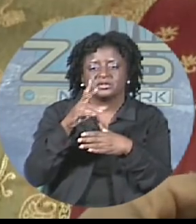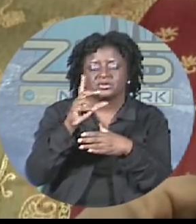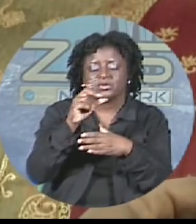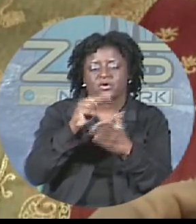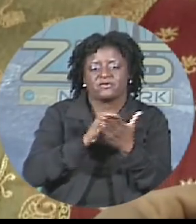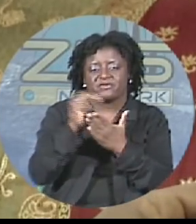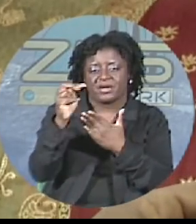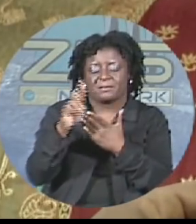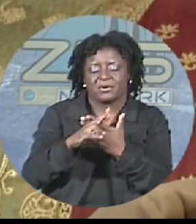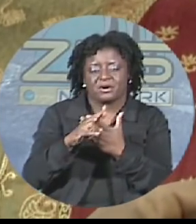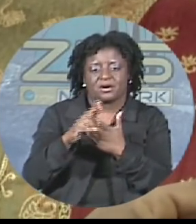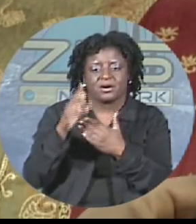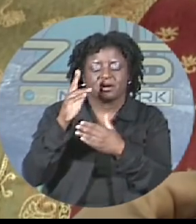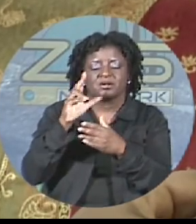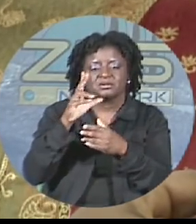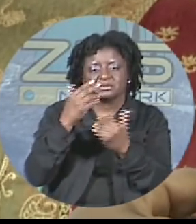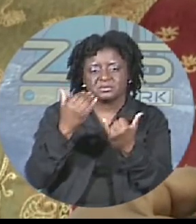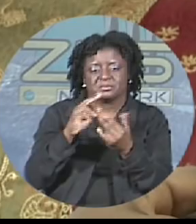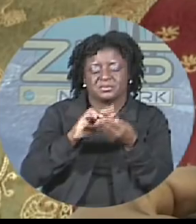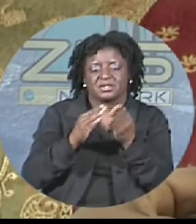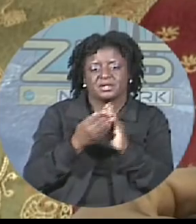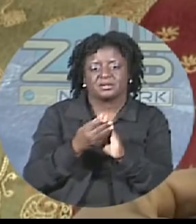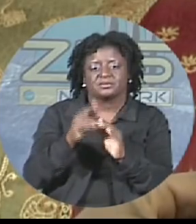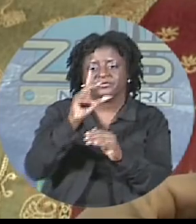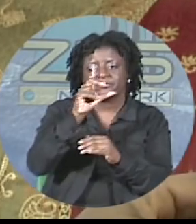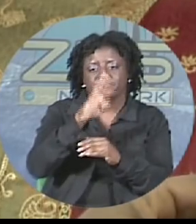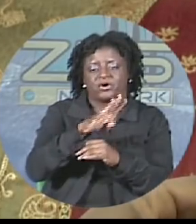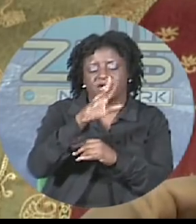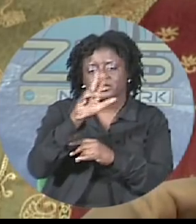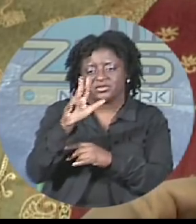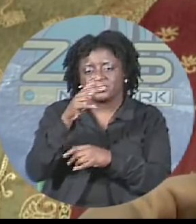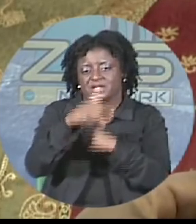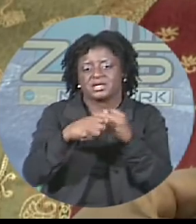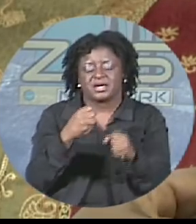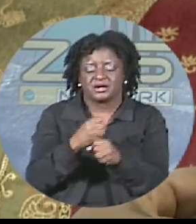43 years. Fern Carey, CNN Network News.